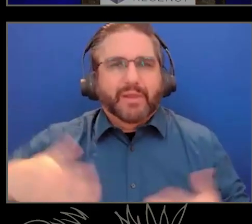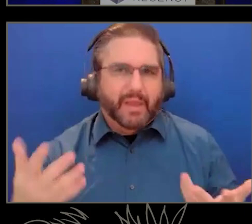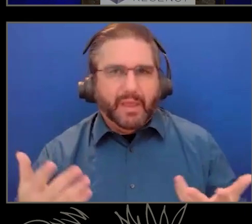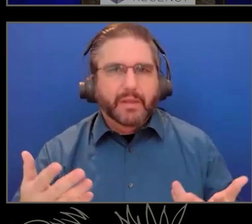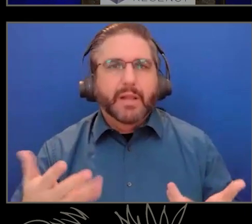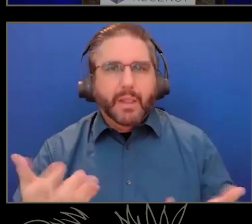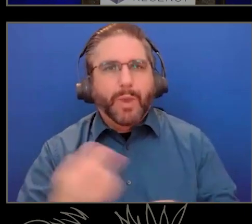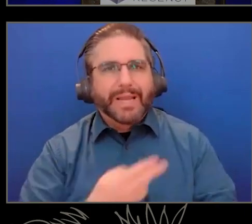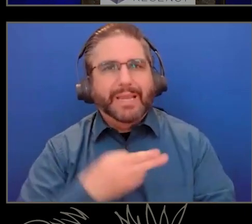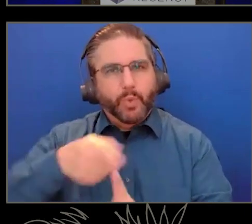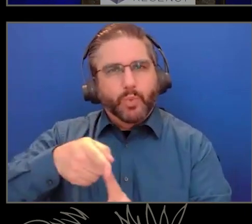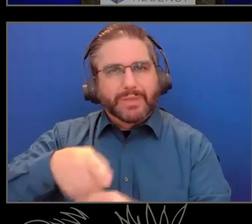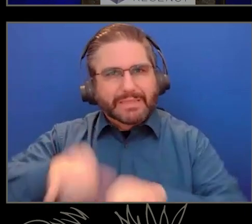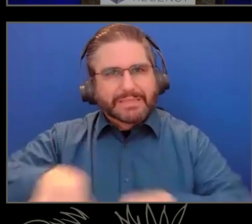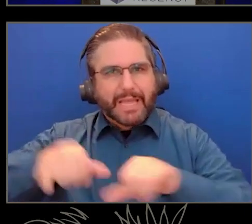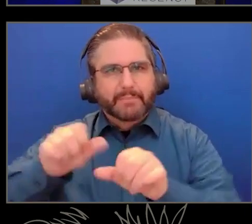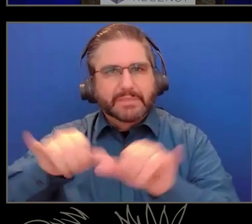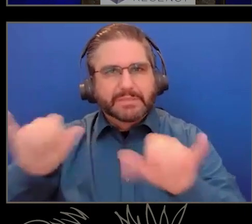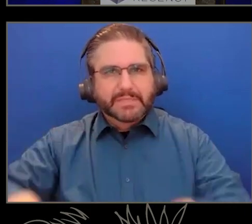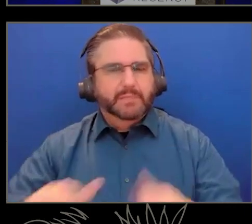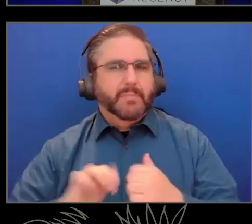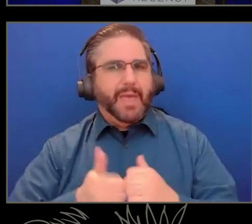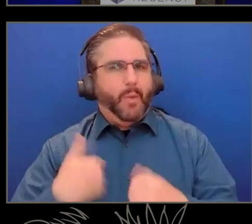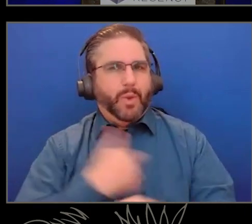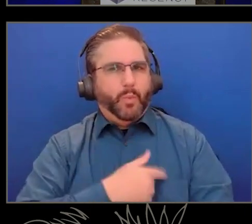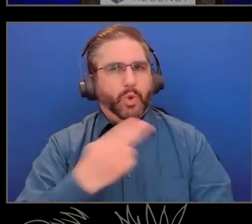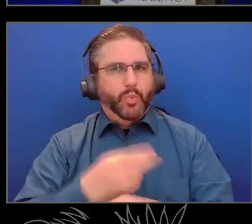that system. So how can we continue to use this system?